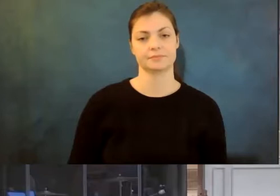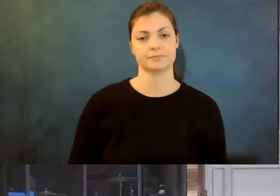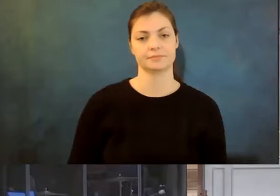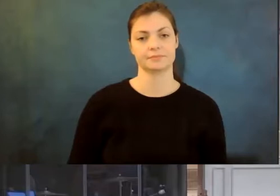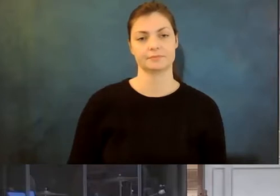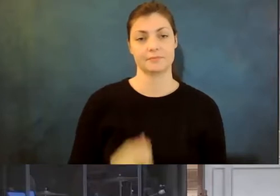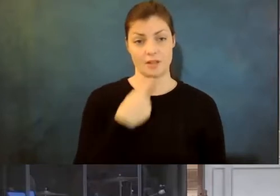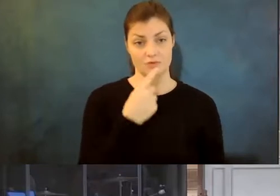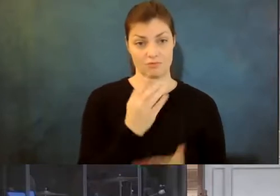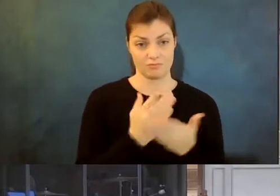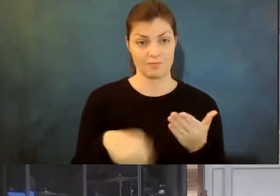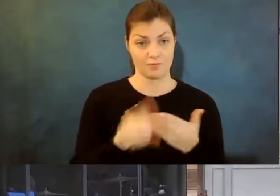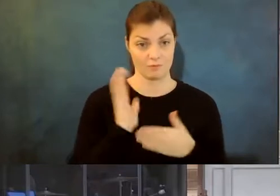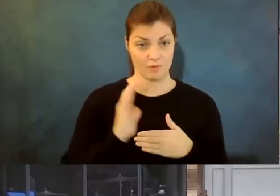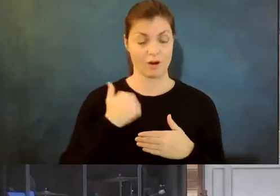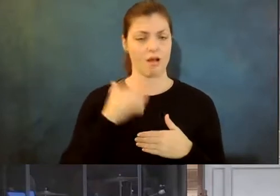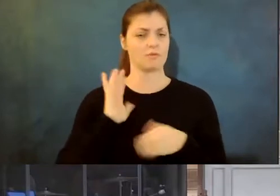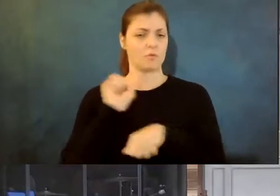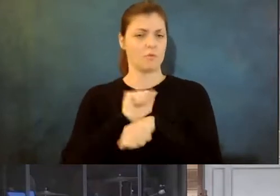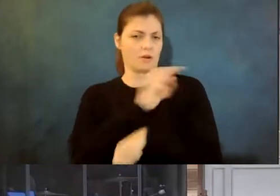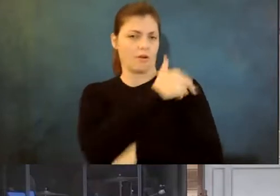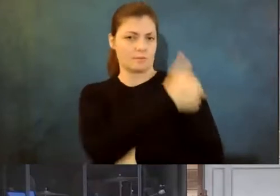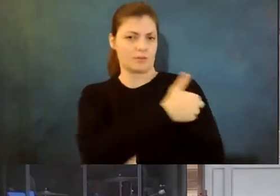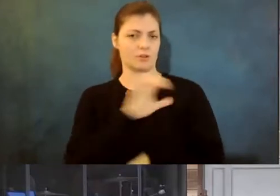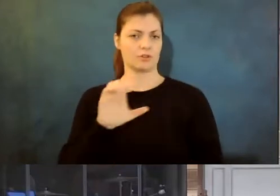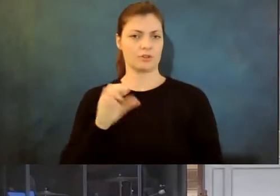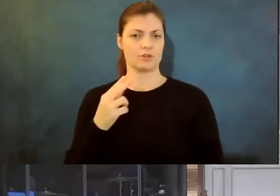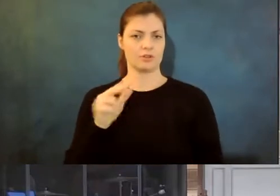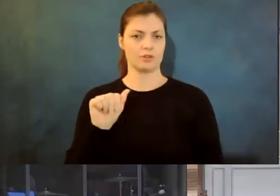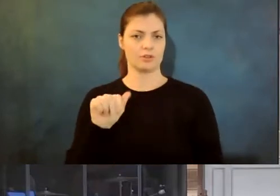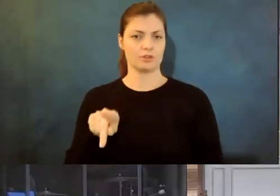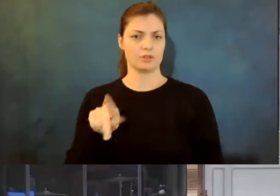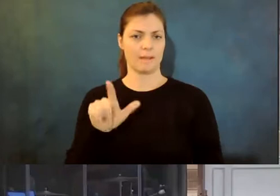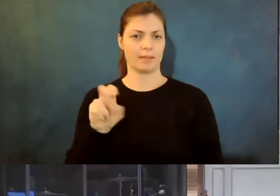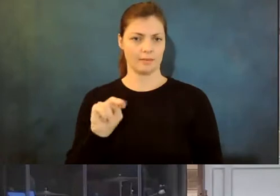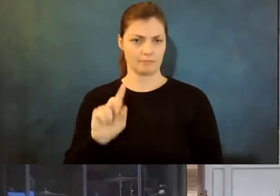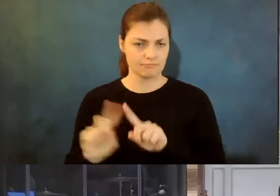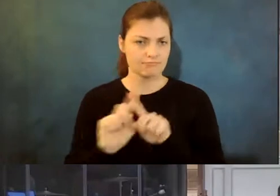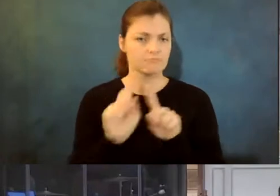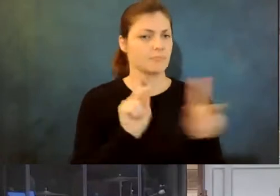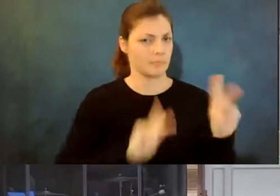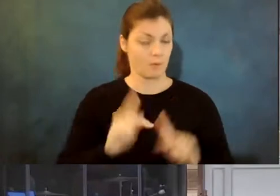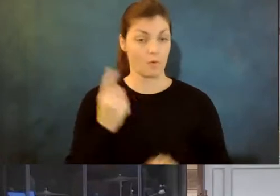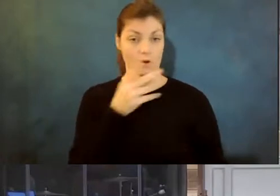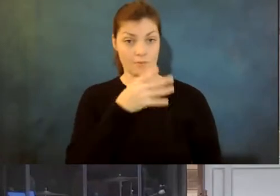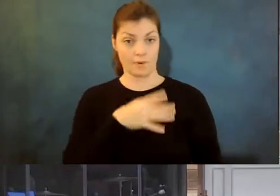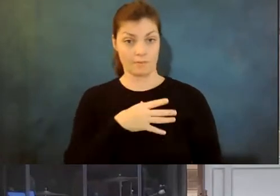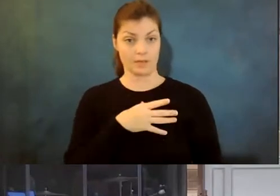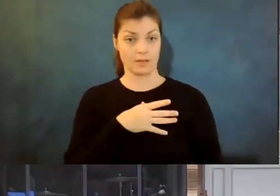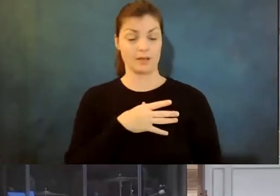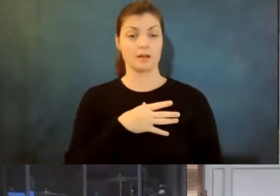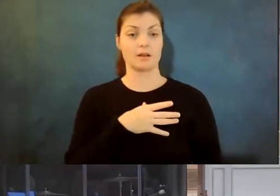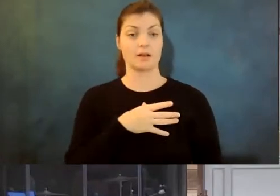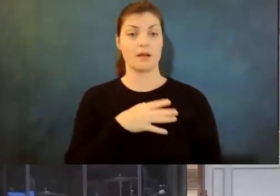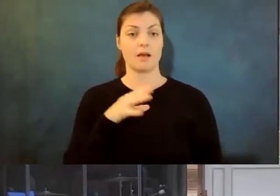I told some of you before, I worked as a chaplain. I'll mention it later. And I worked with a lot of different people. There was a woman who was Muslim who was